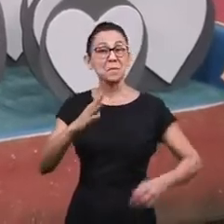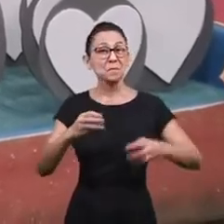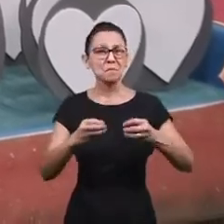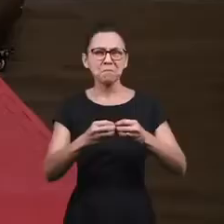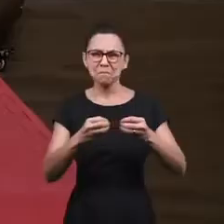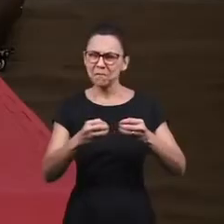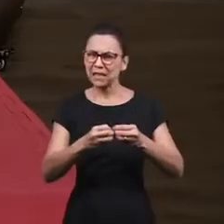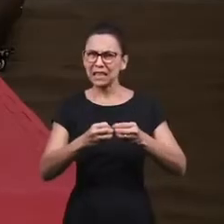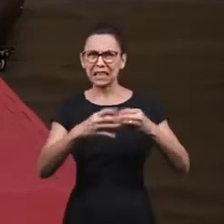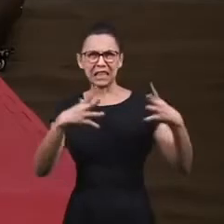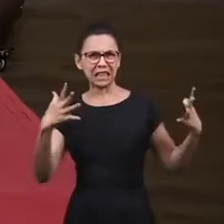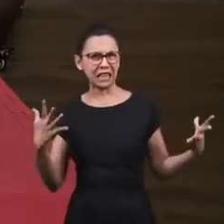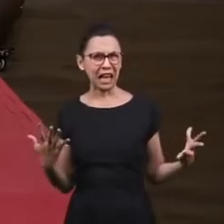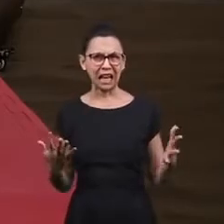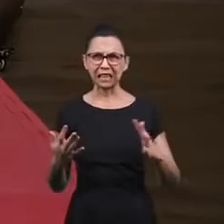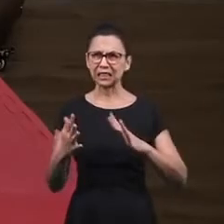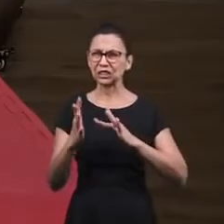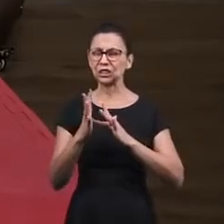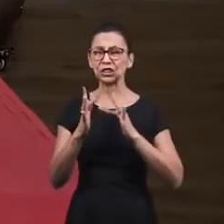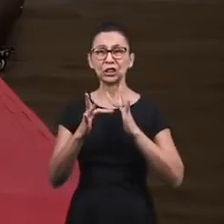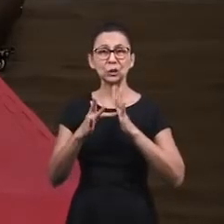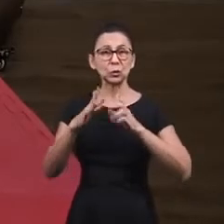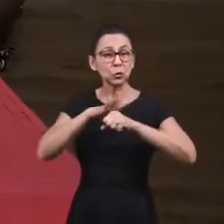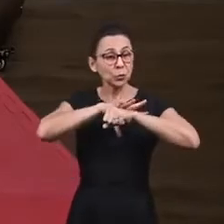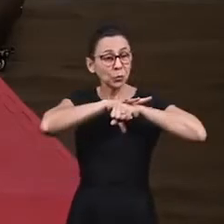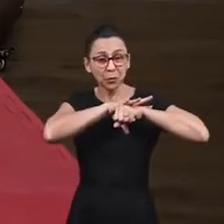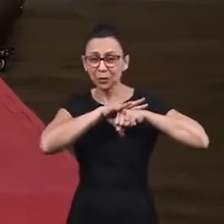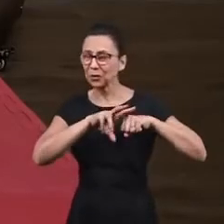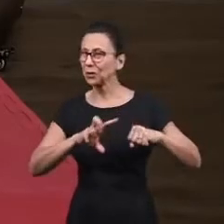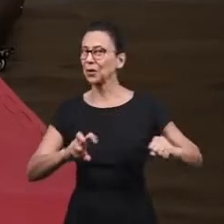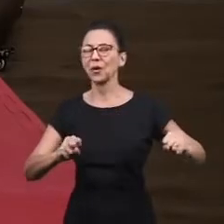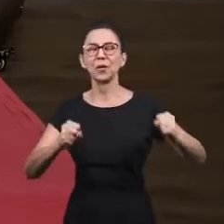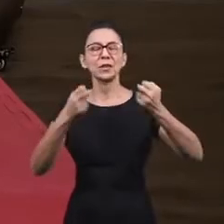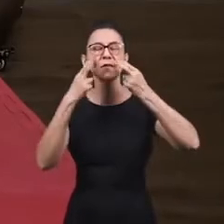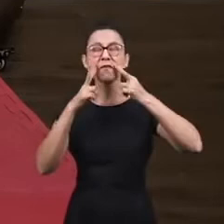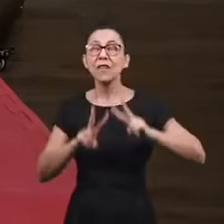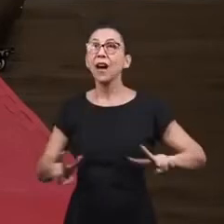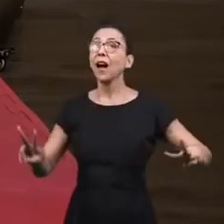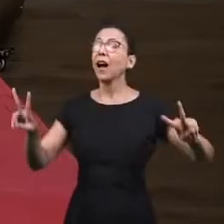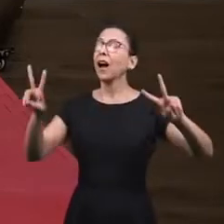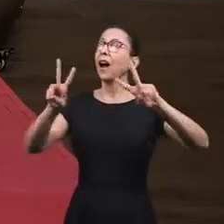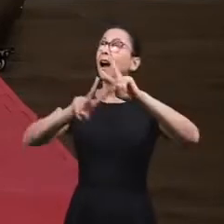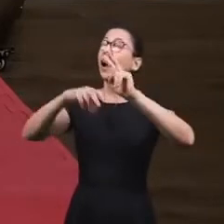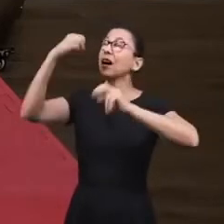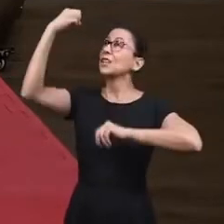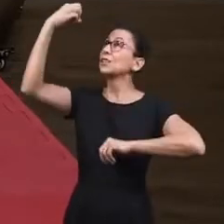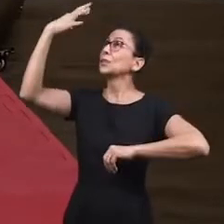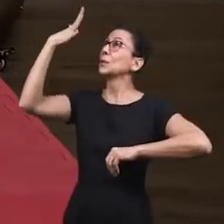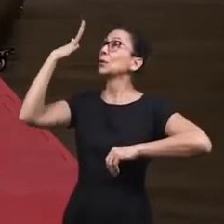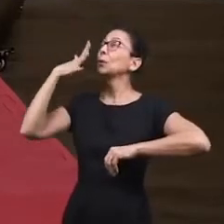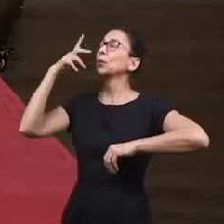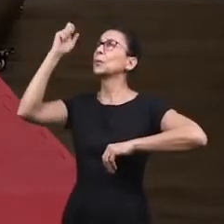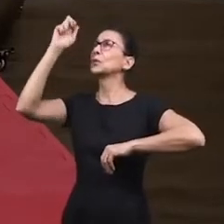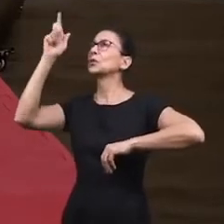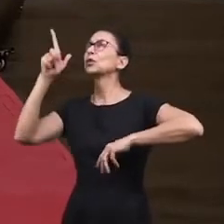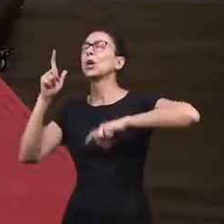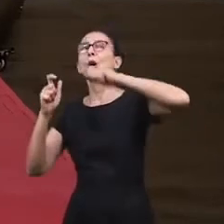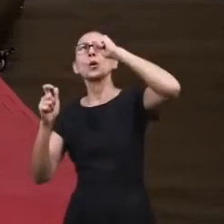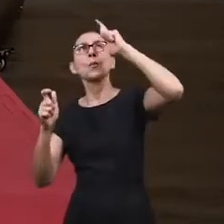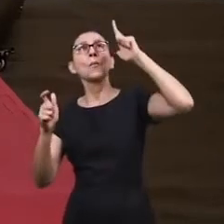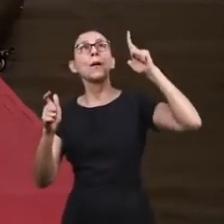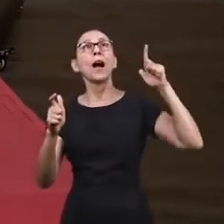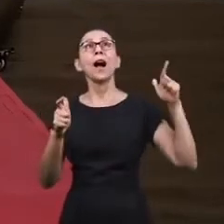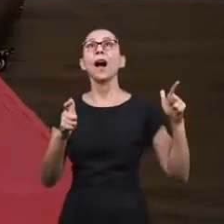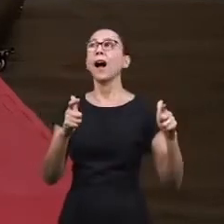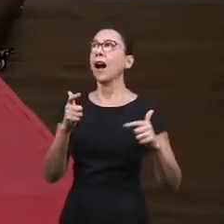Jesus operated a miracle. His eyes opened up. And he was able to see light. He was able to see Jesus. He